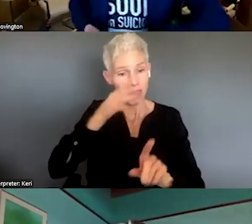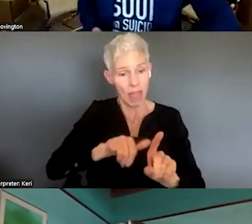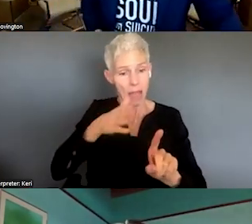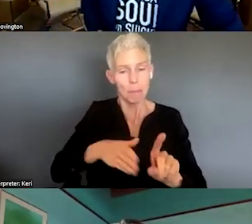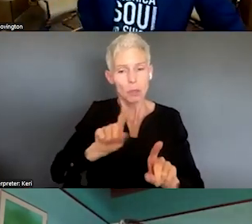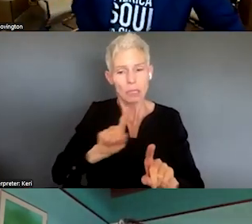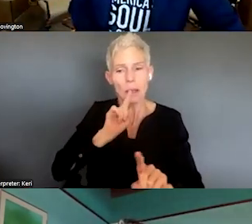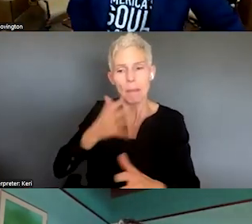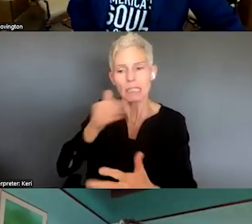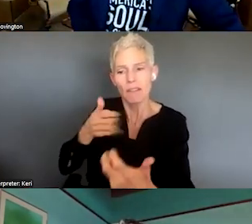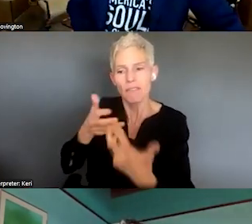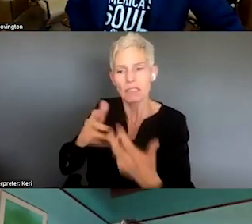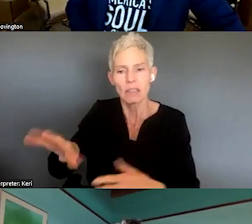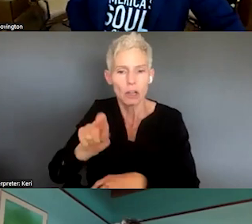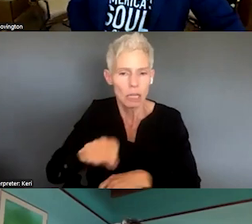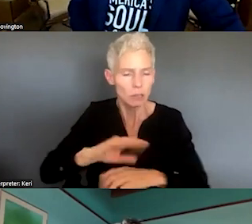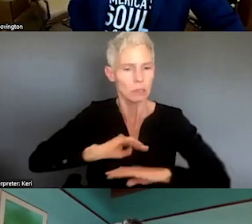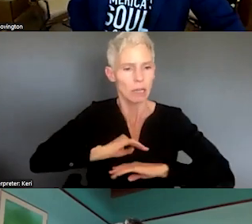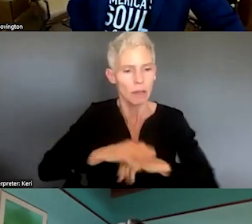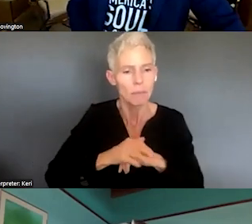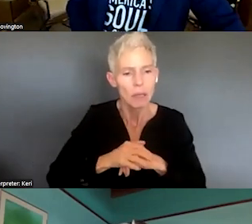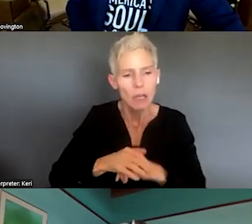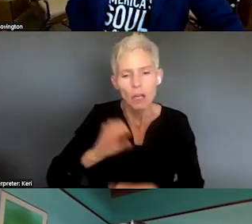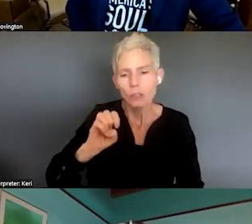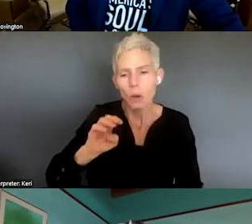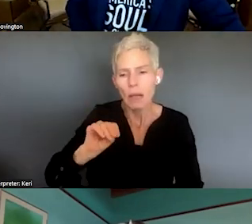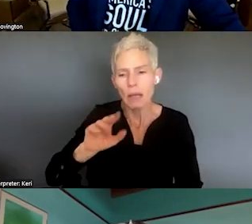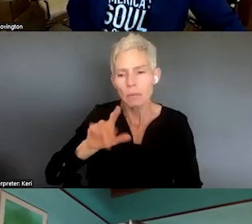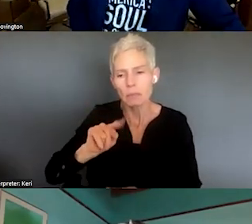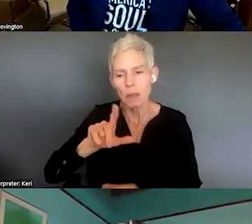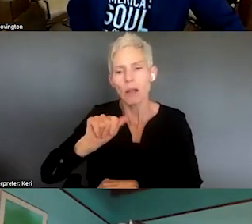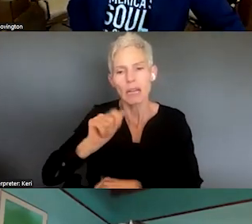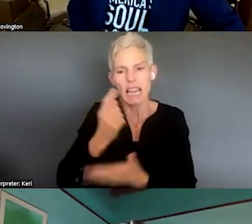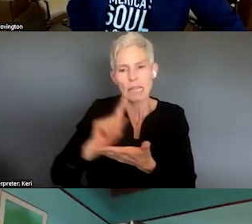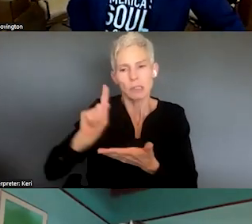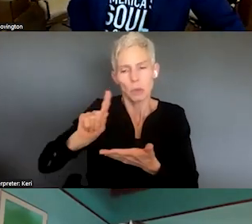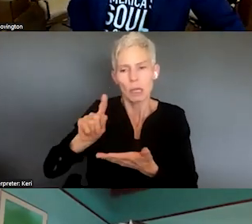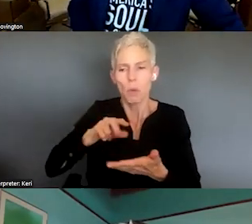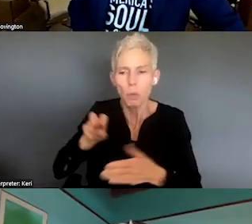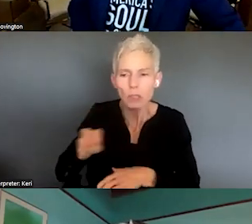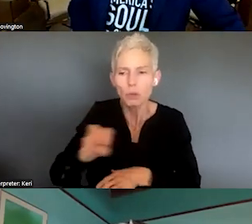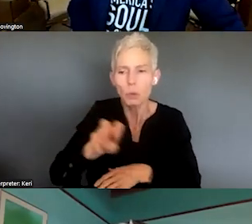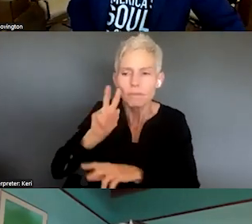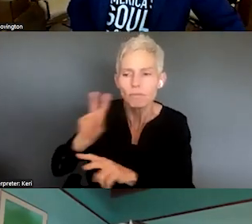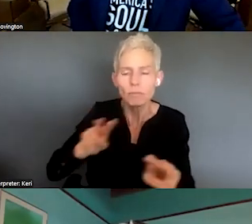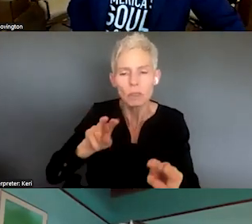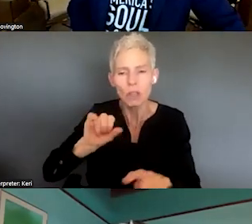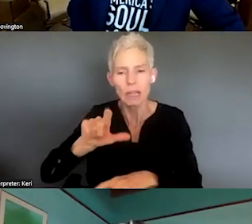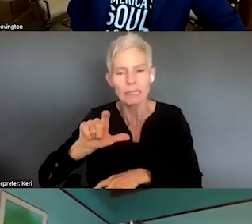Margie, we actually had the trivia question on EMTALA last week when we were touring Salt Lake City, but I'm going to take this